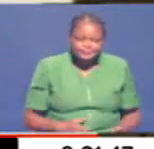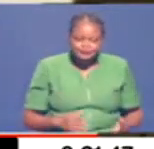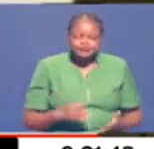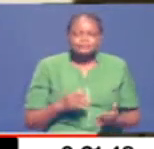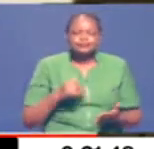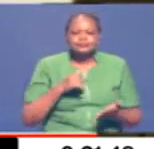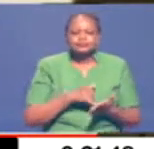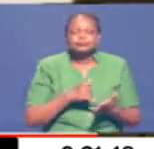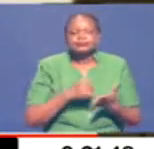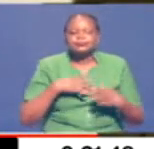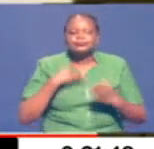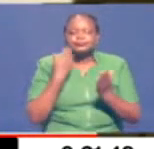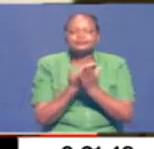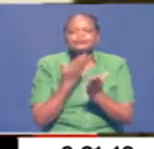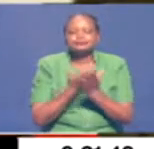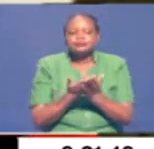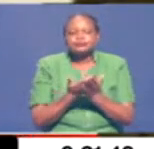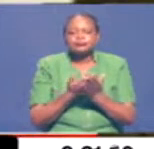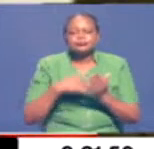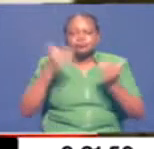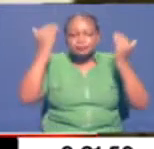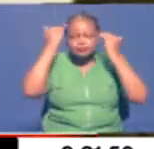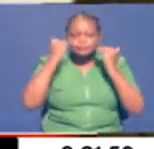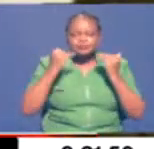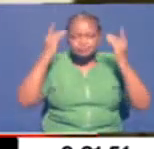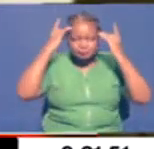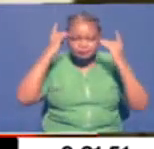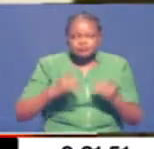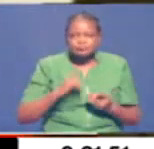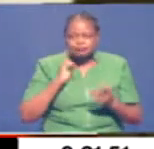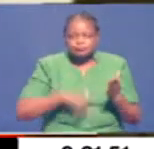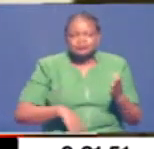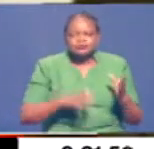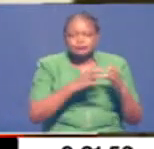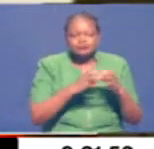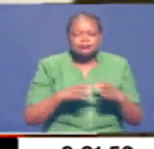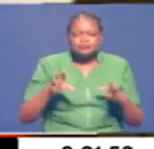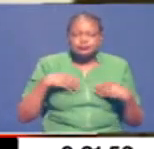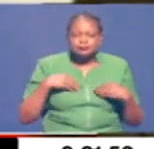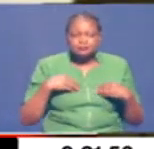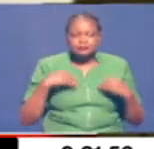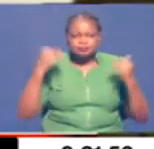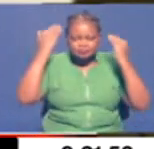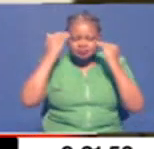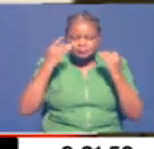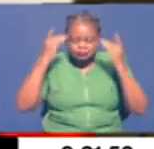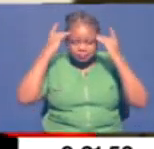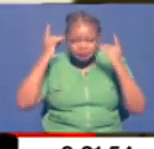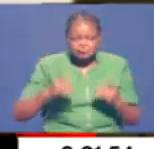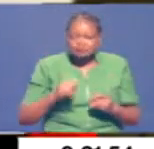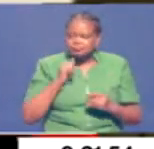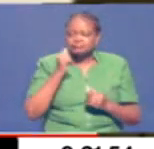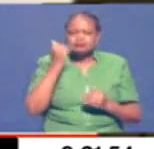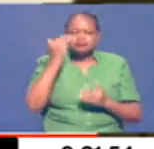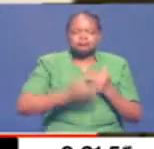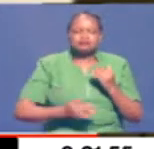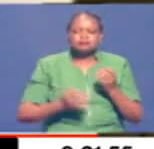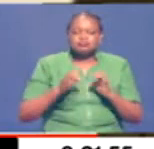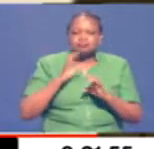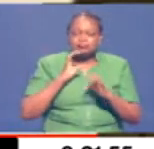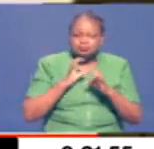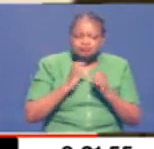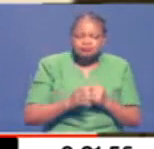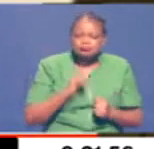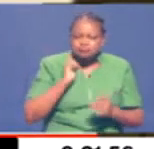had appealed the High Court ruling, said though the party accepts the court's ruling, it is not the end of the conversation. Raila said the